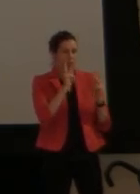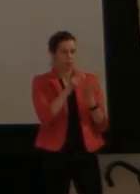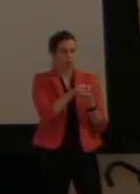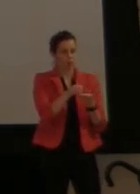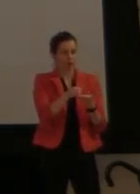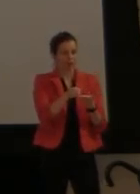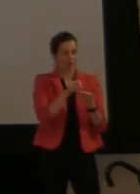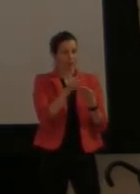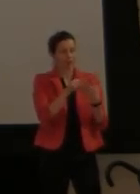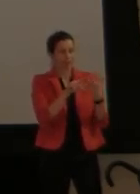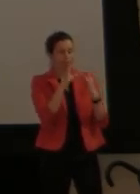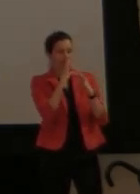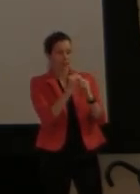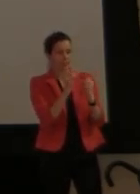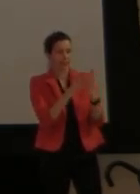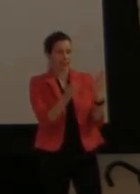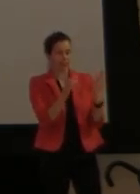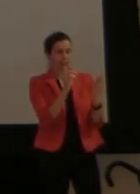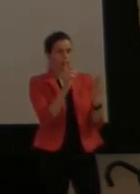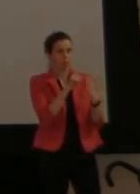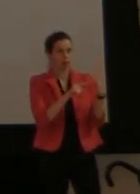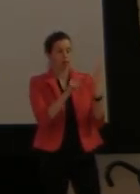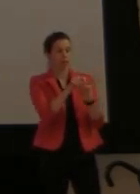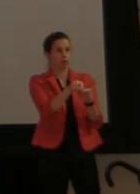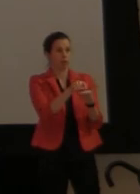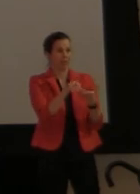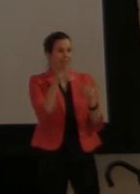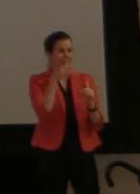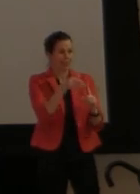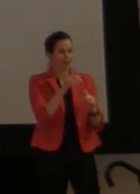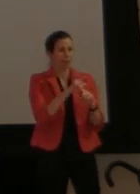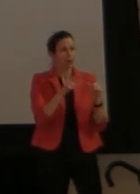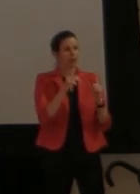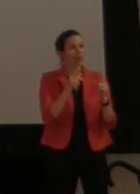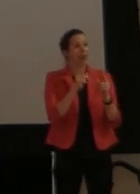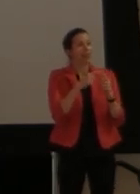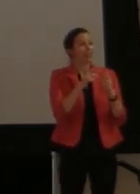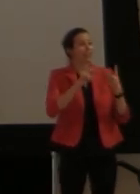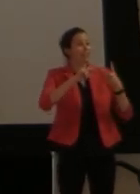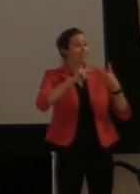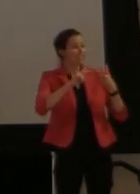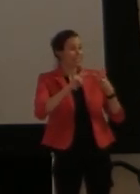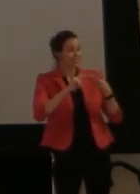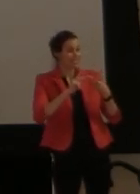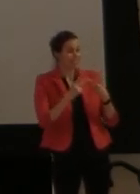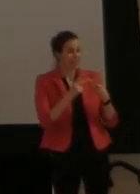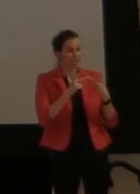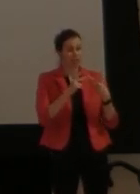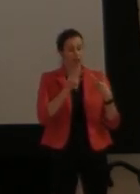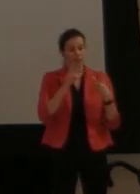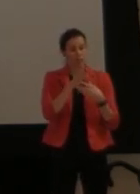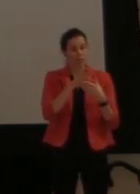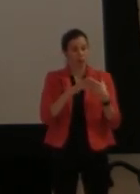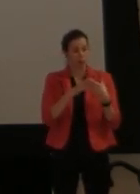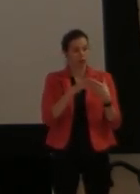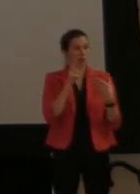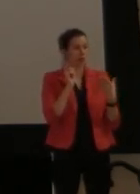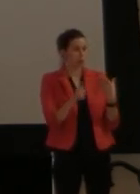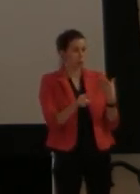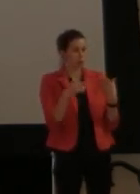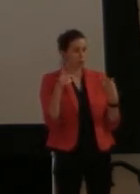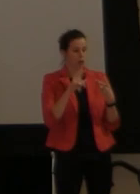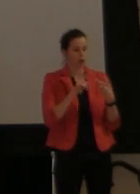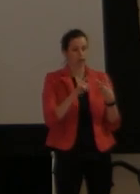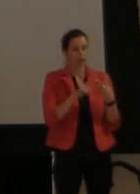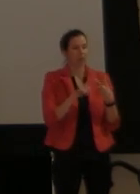all sorts of fascinating things. But then to follow this question up with the second part of the two-step question,